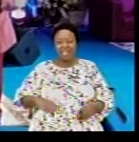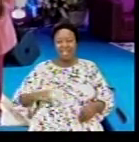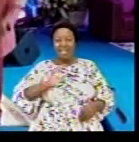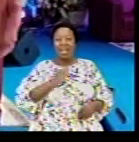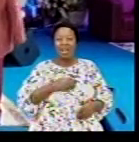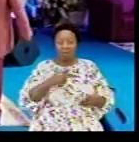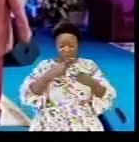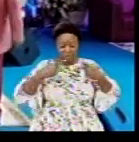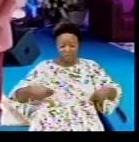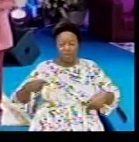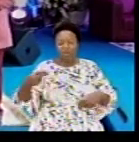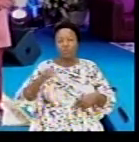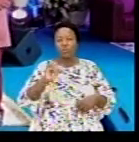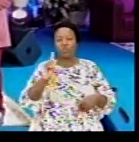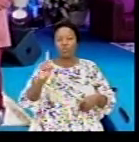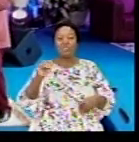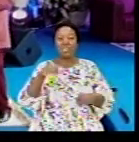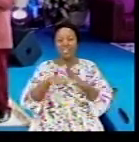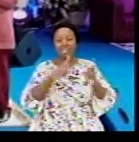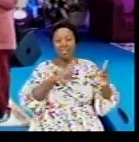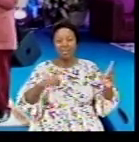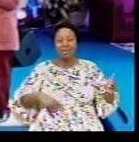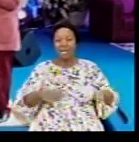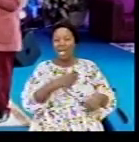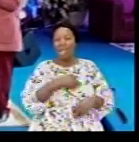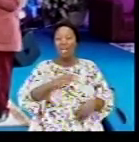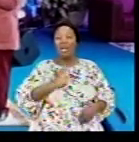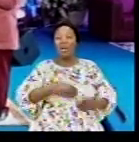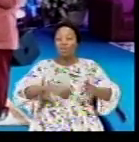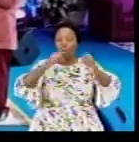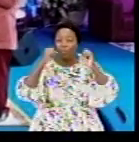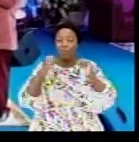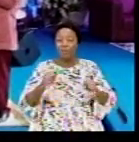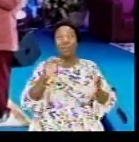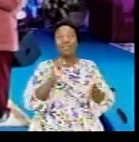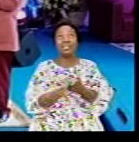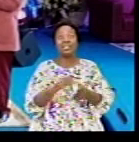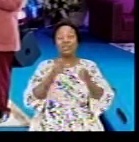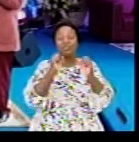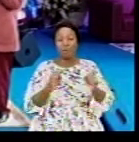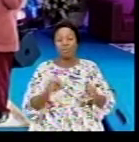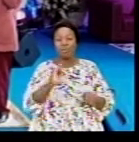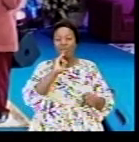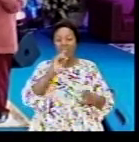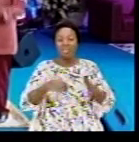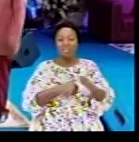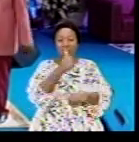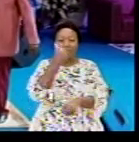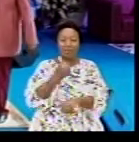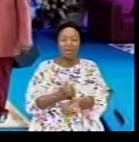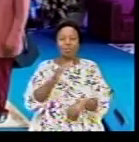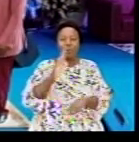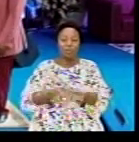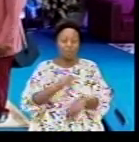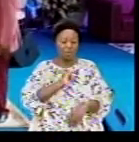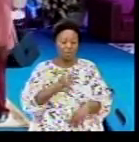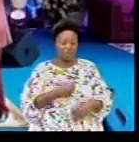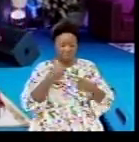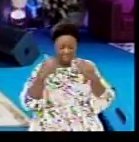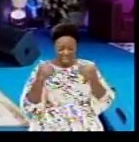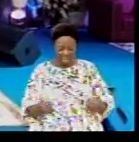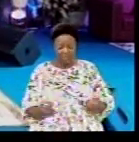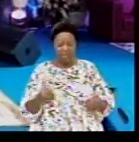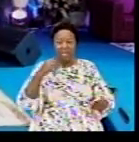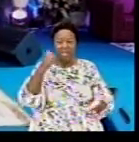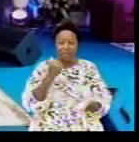priesthood in the Lord, and our power. That power is conferred upon us already. Amen.